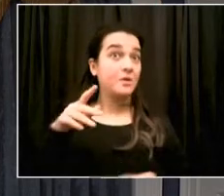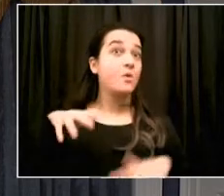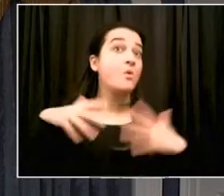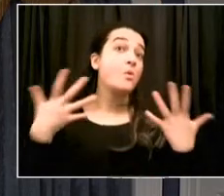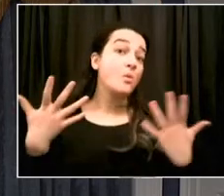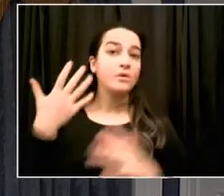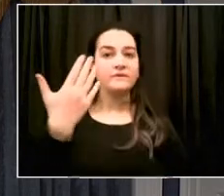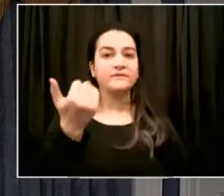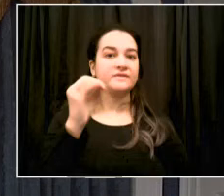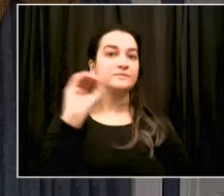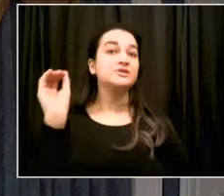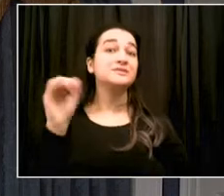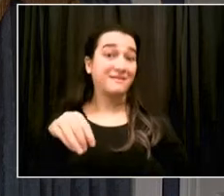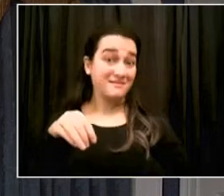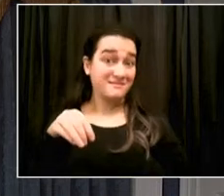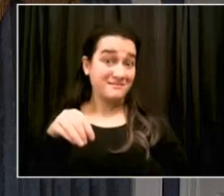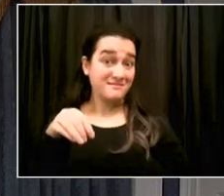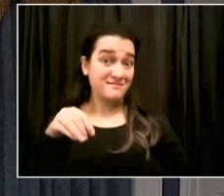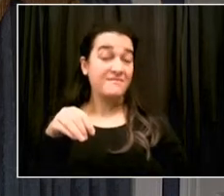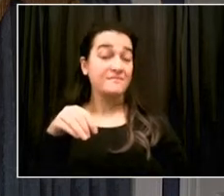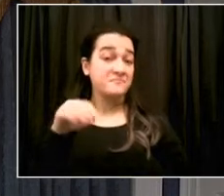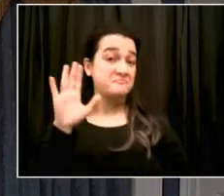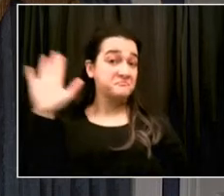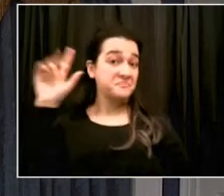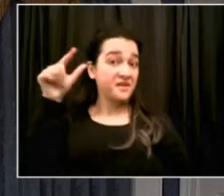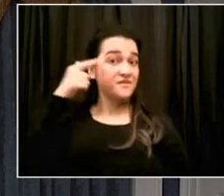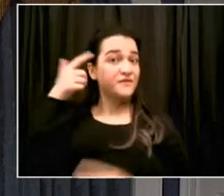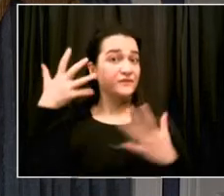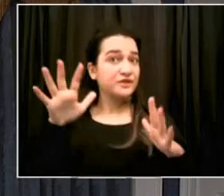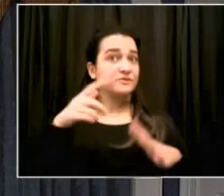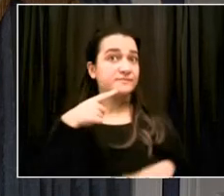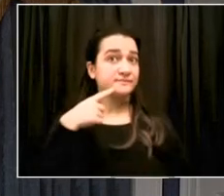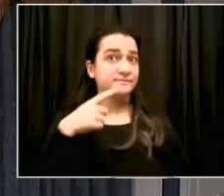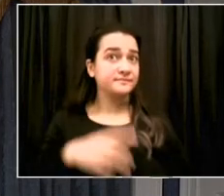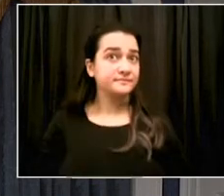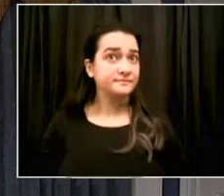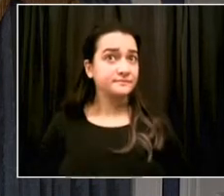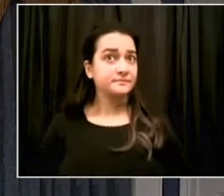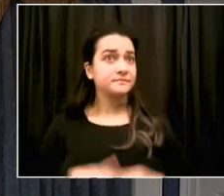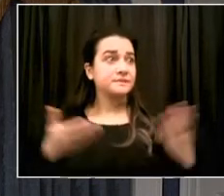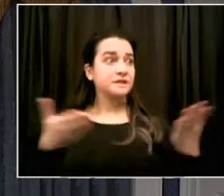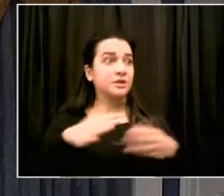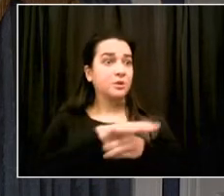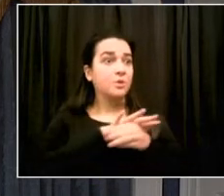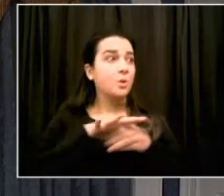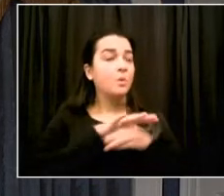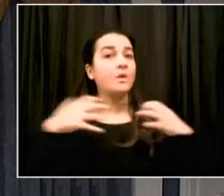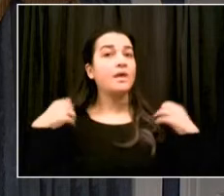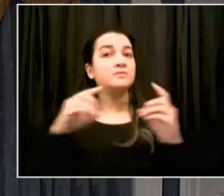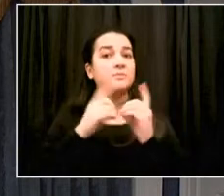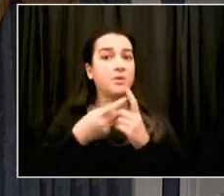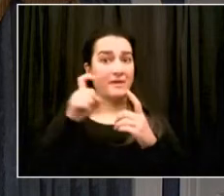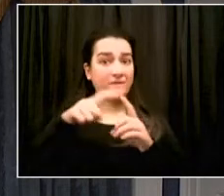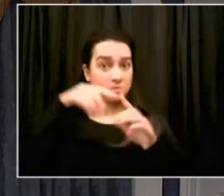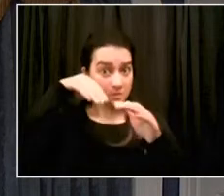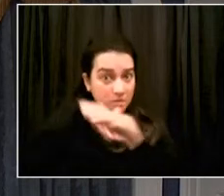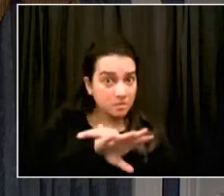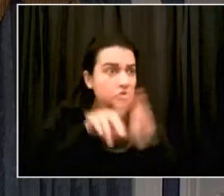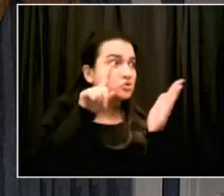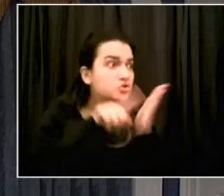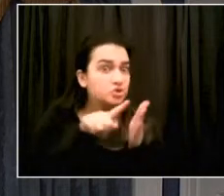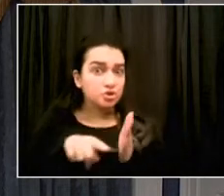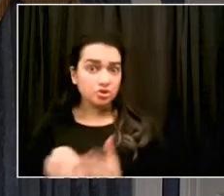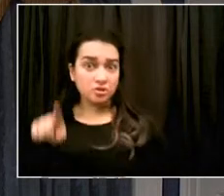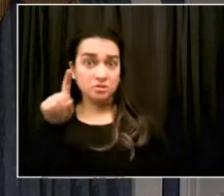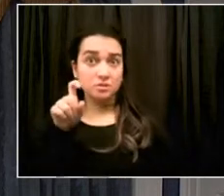New York City in this case, will have to approve the venue ahead of time and guests will have to provide proof of a negative COVID test result, but he